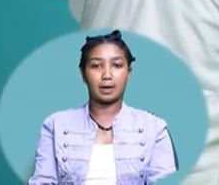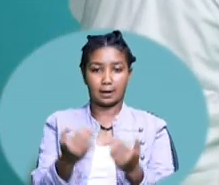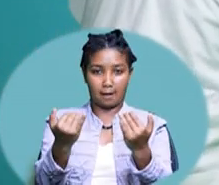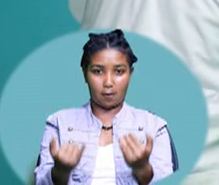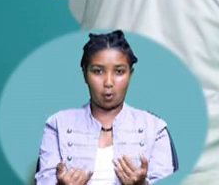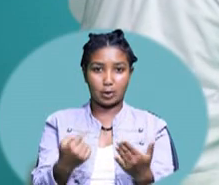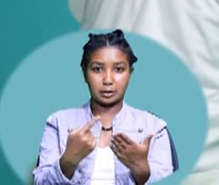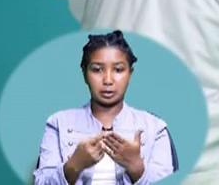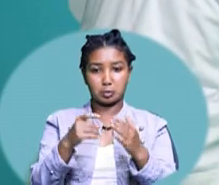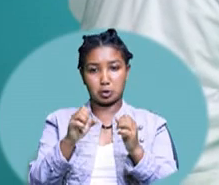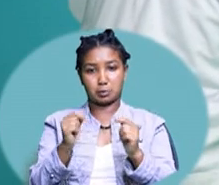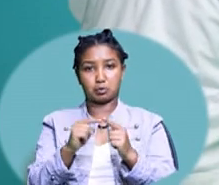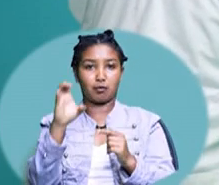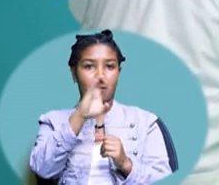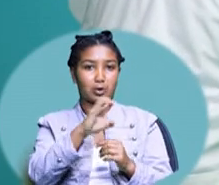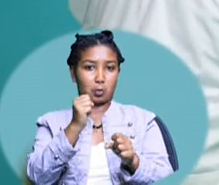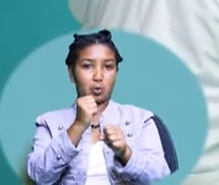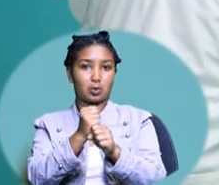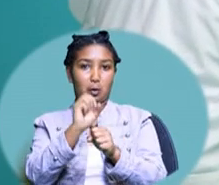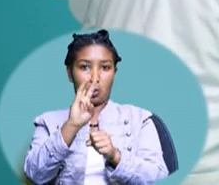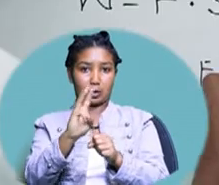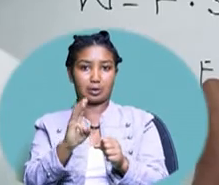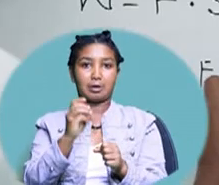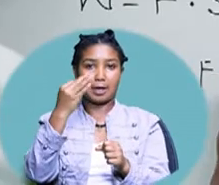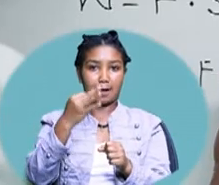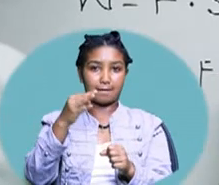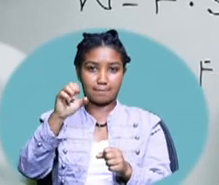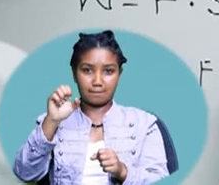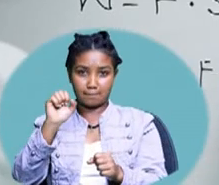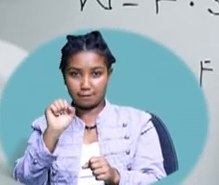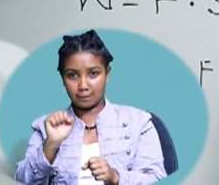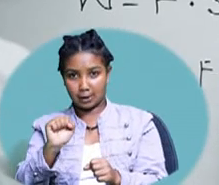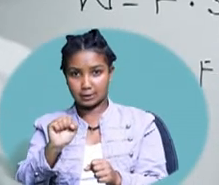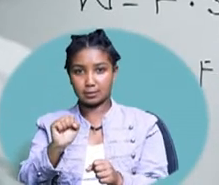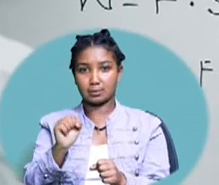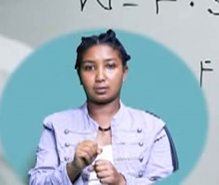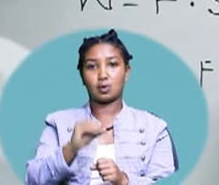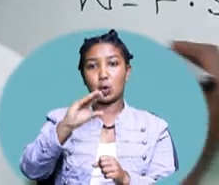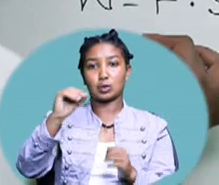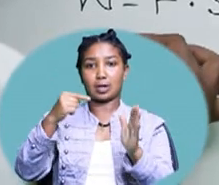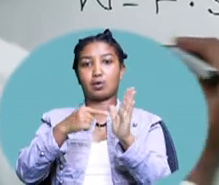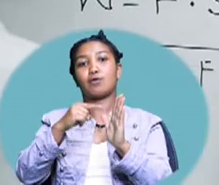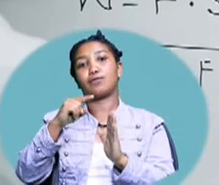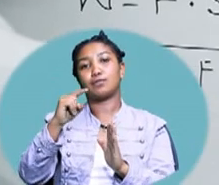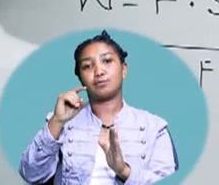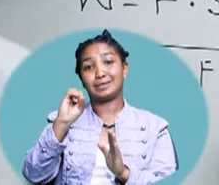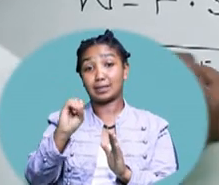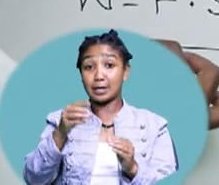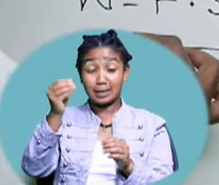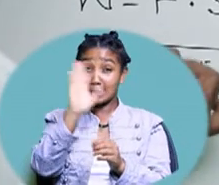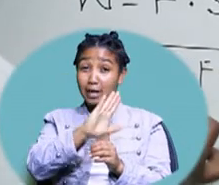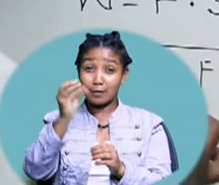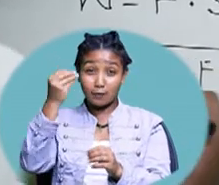Now, it's possible to find work as Fs cosine of theta. Never forget